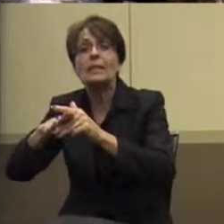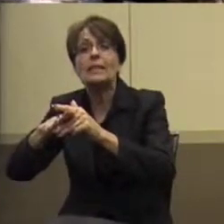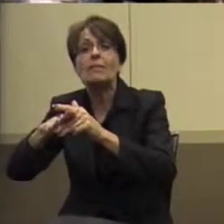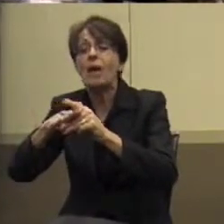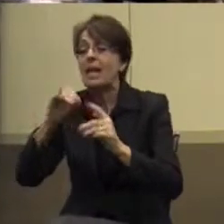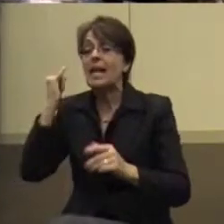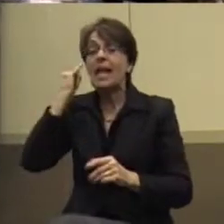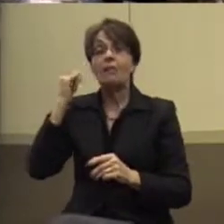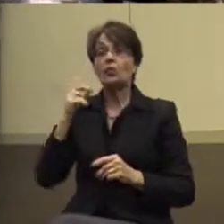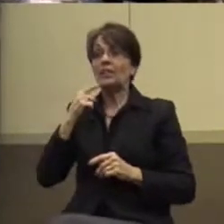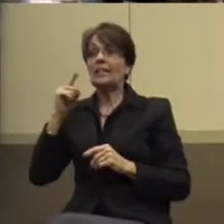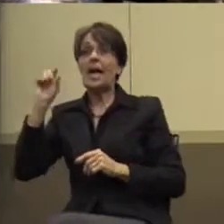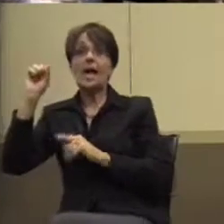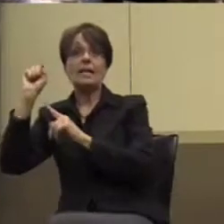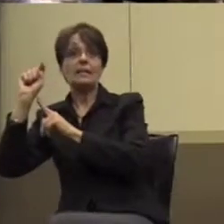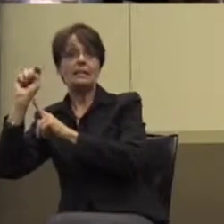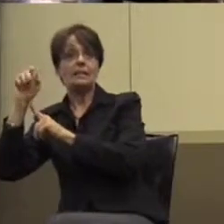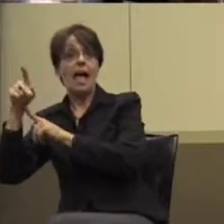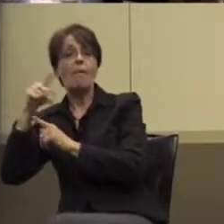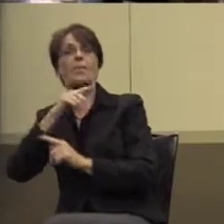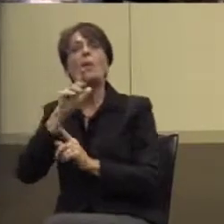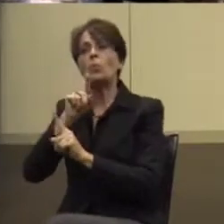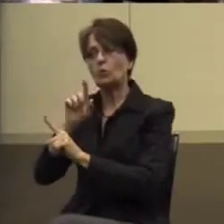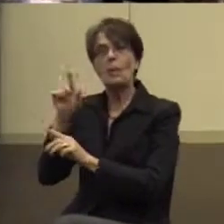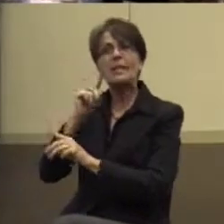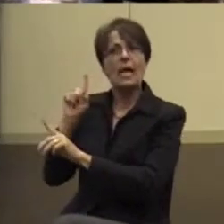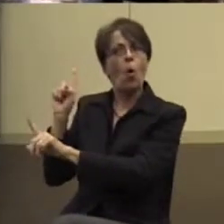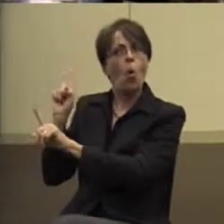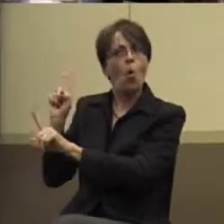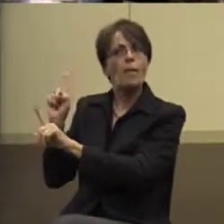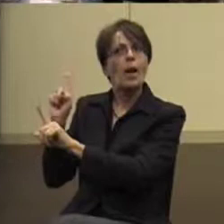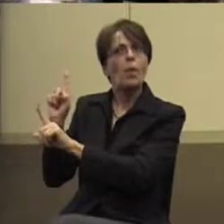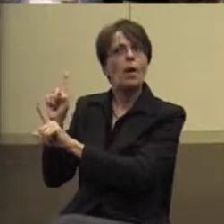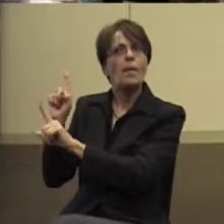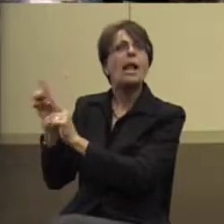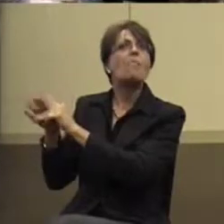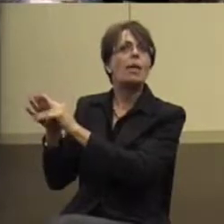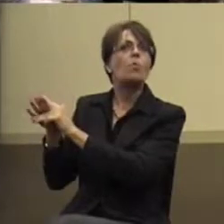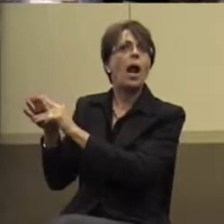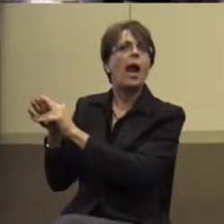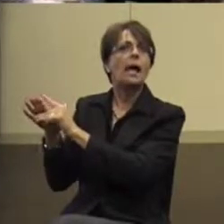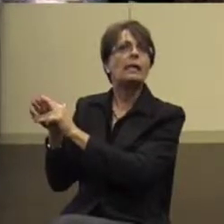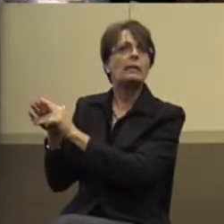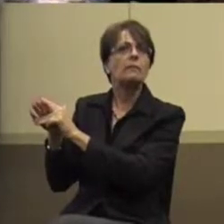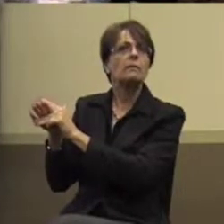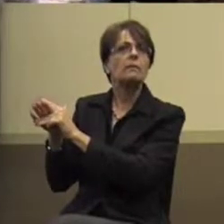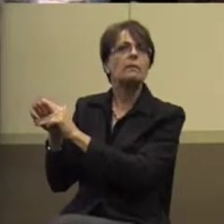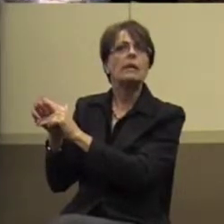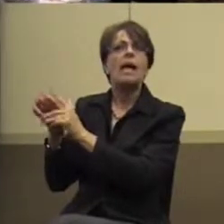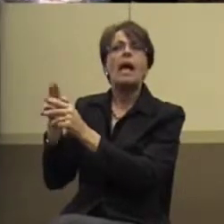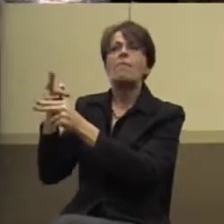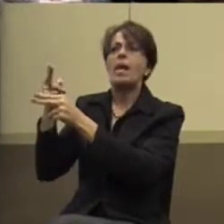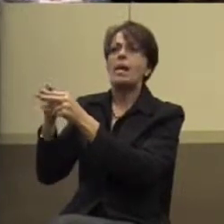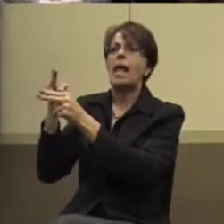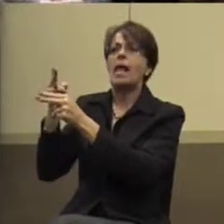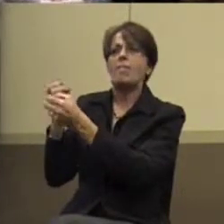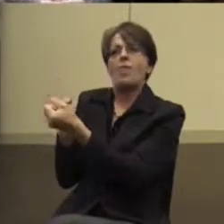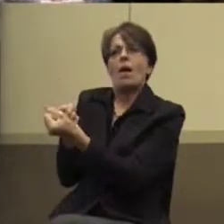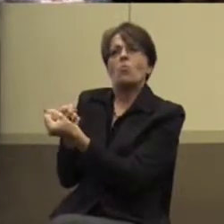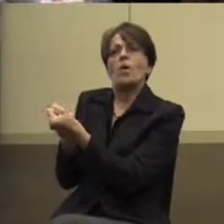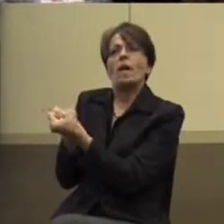stop, they would respond to that and say, ah, yes, yes, 1 minute, and then break, okay, or and then name their reinforcer or